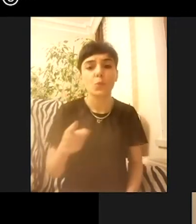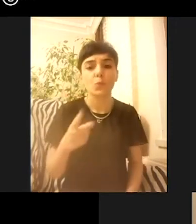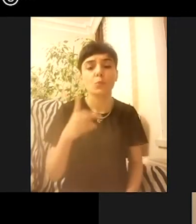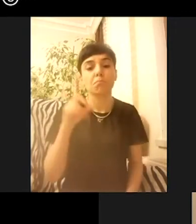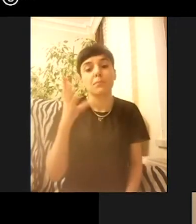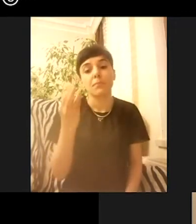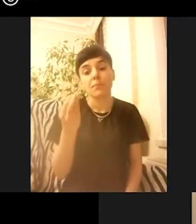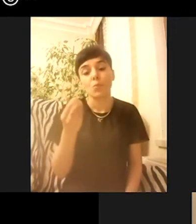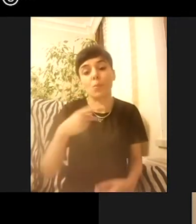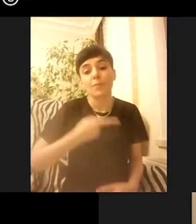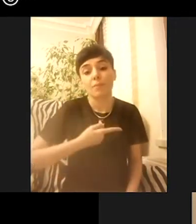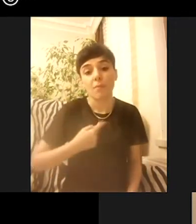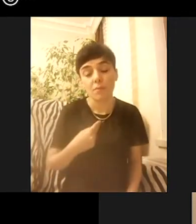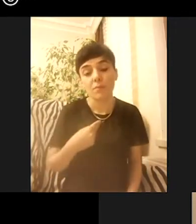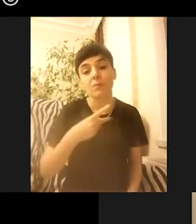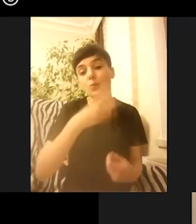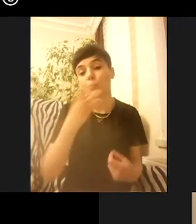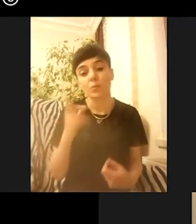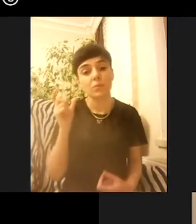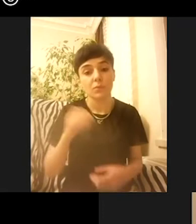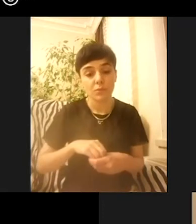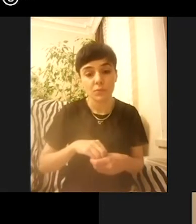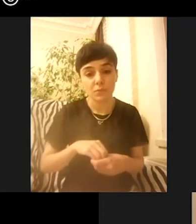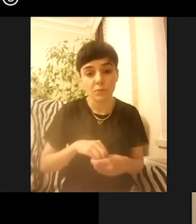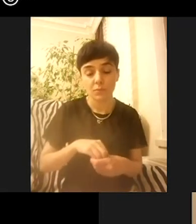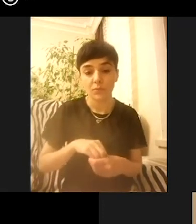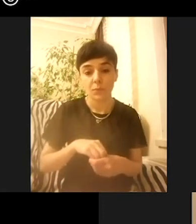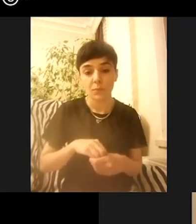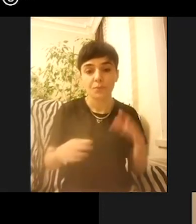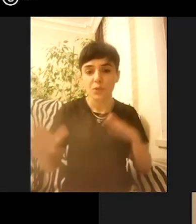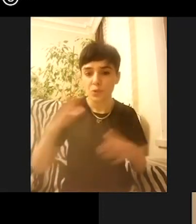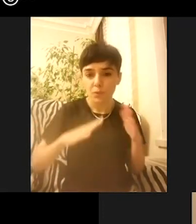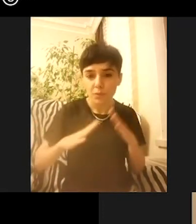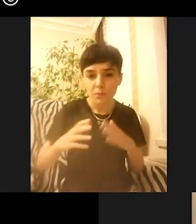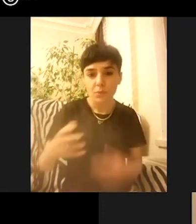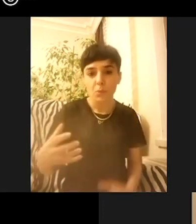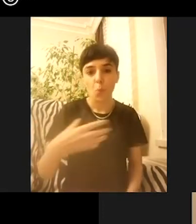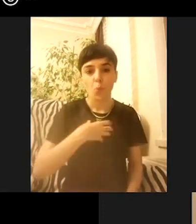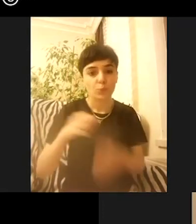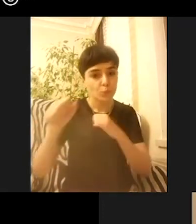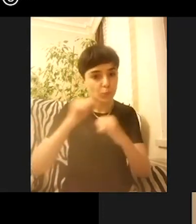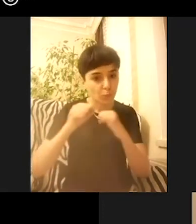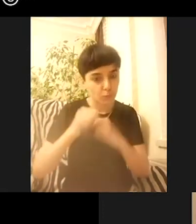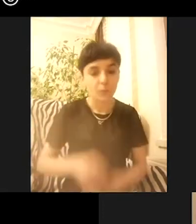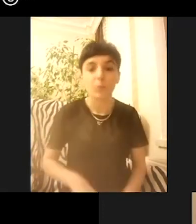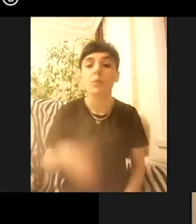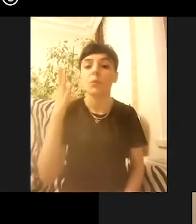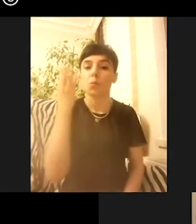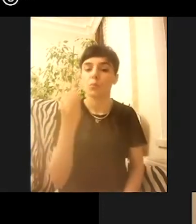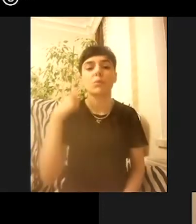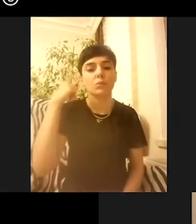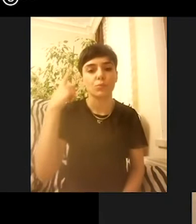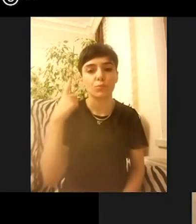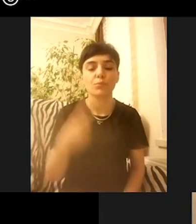self-defense, running from the genealogies of like guerrilla warfare initiated by